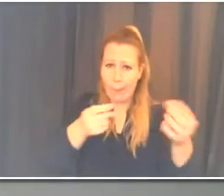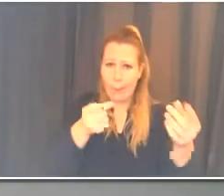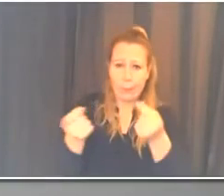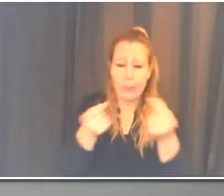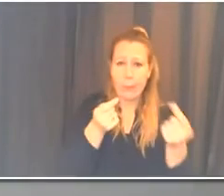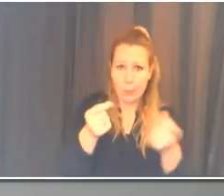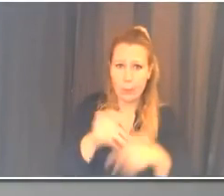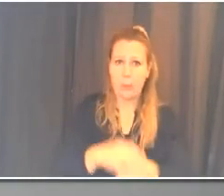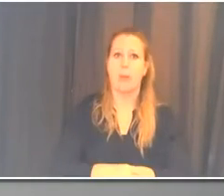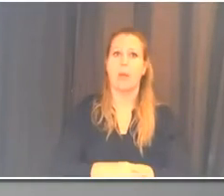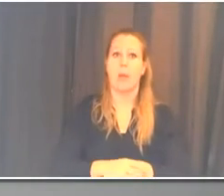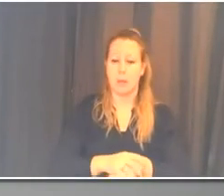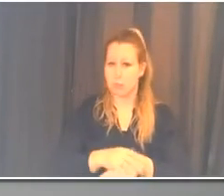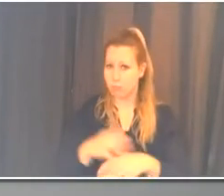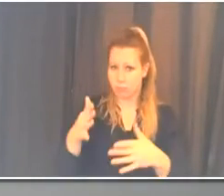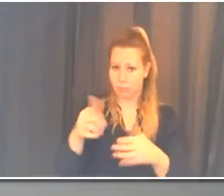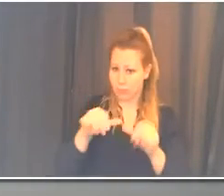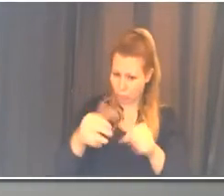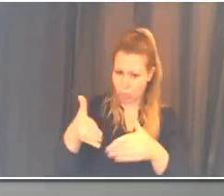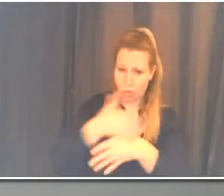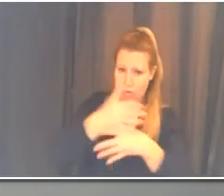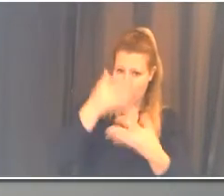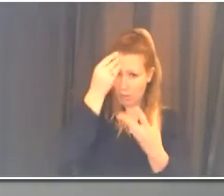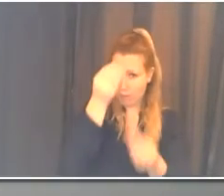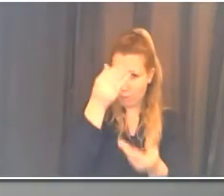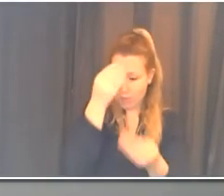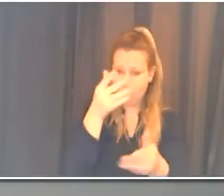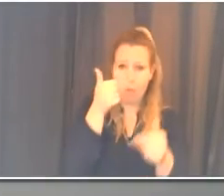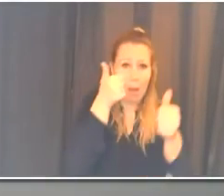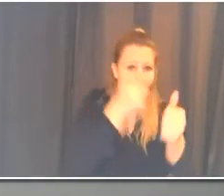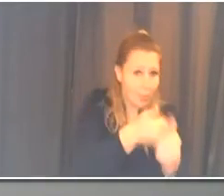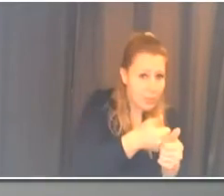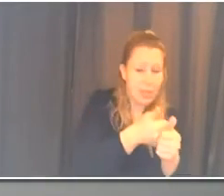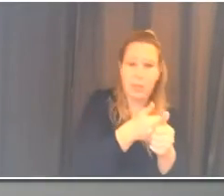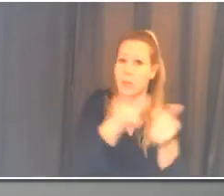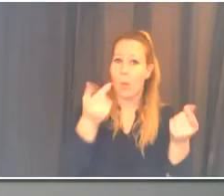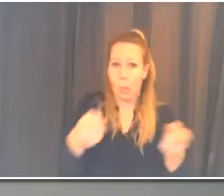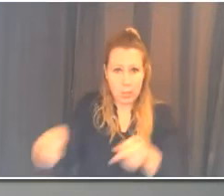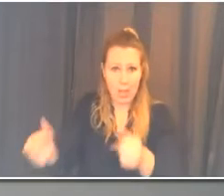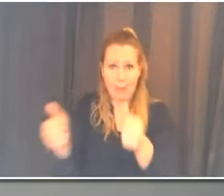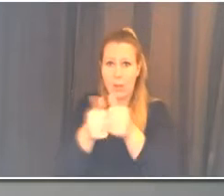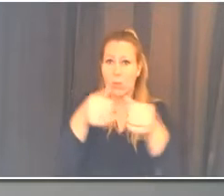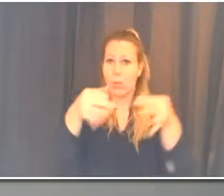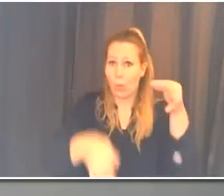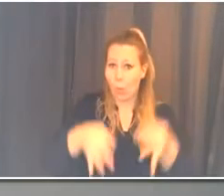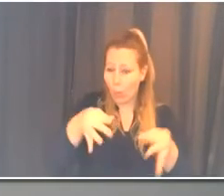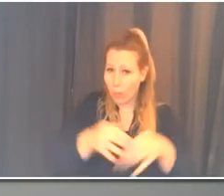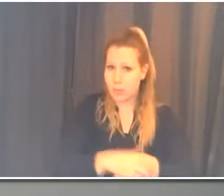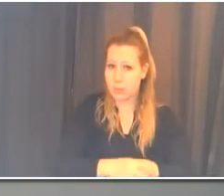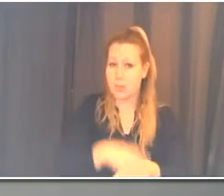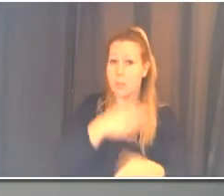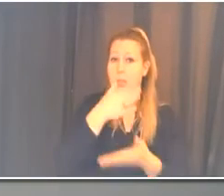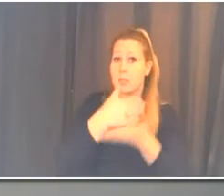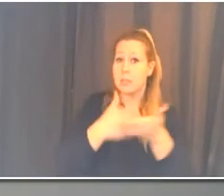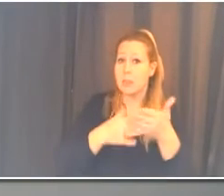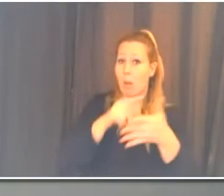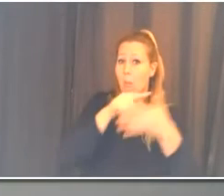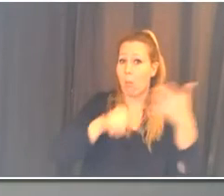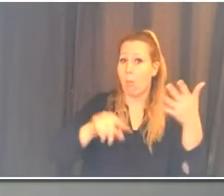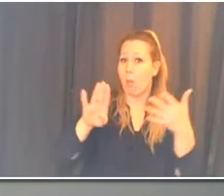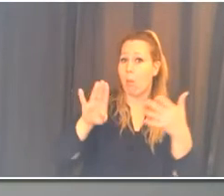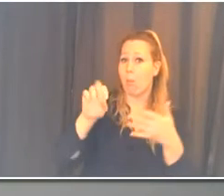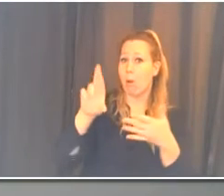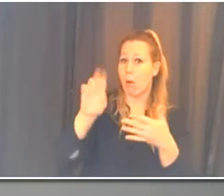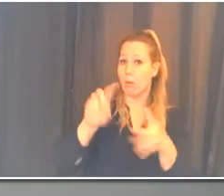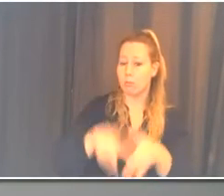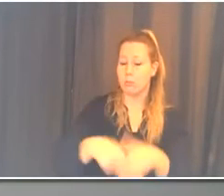order of protection issues we've also established an emergency client fund targeting those who are